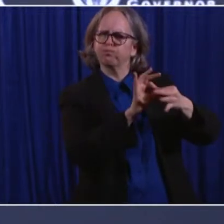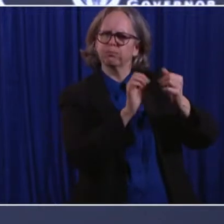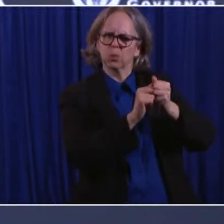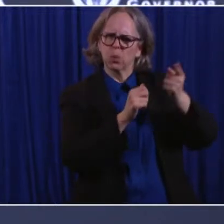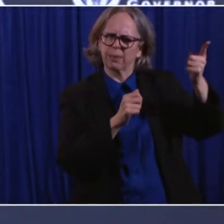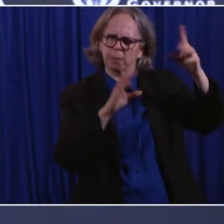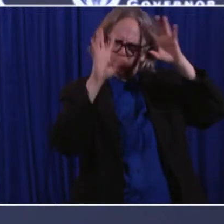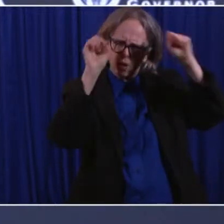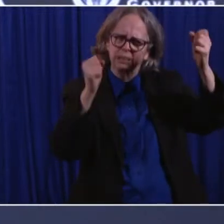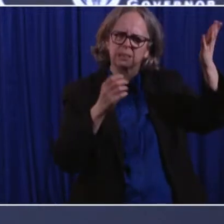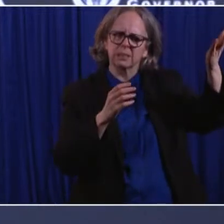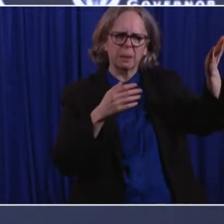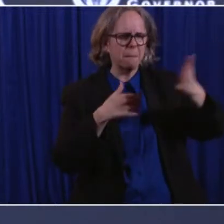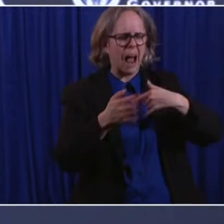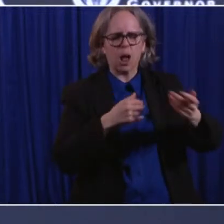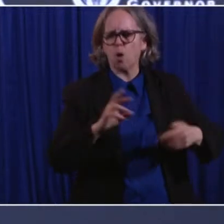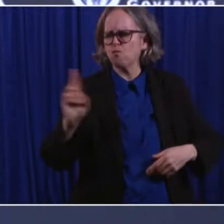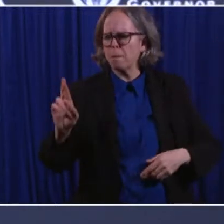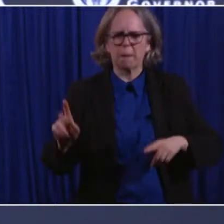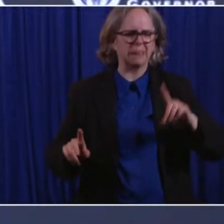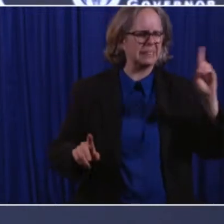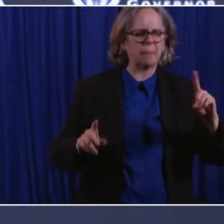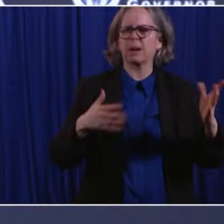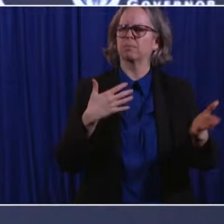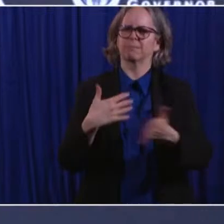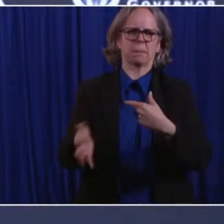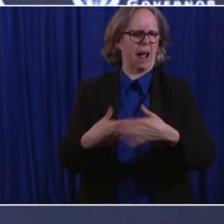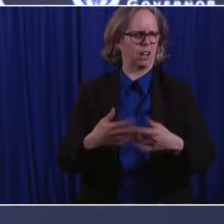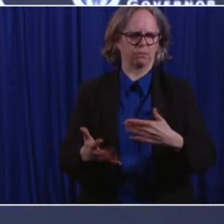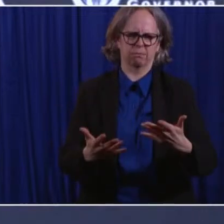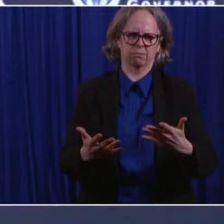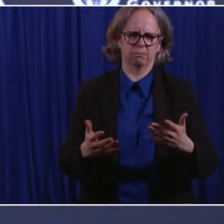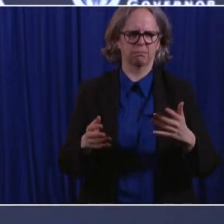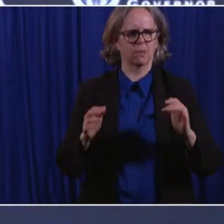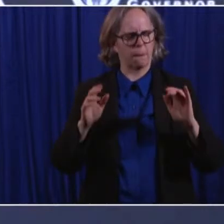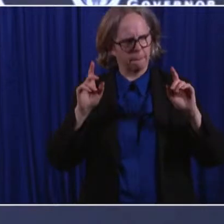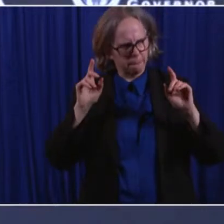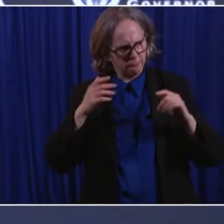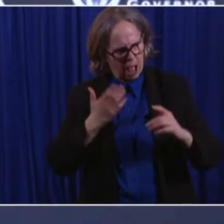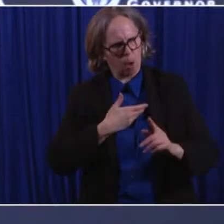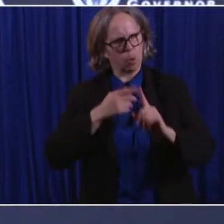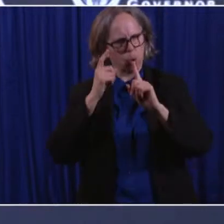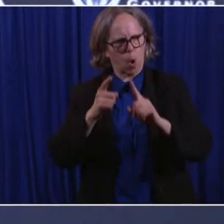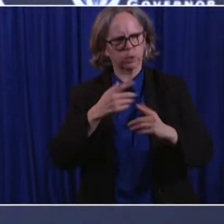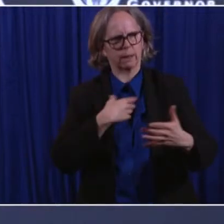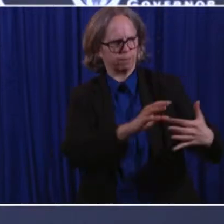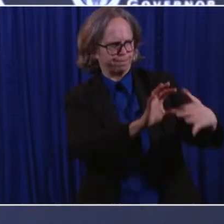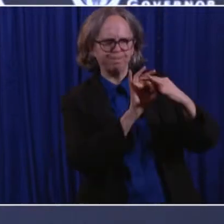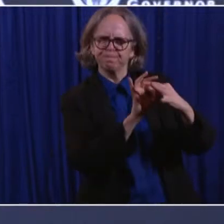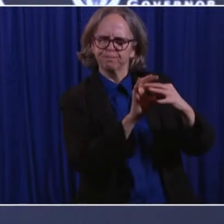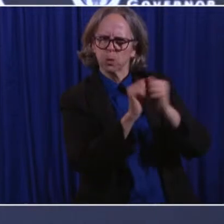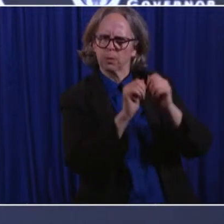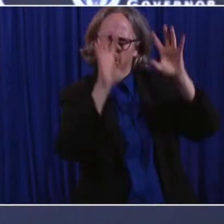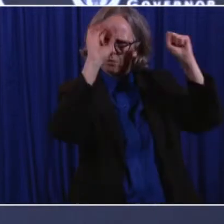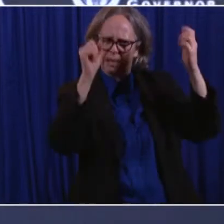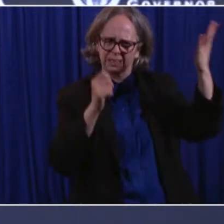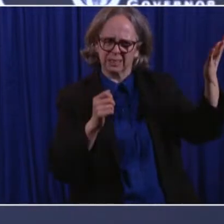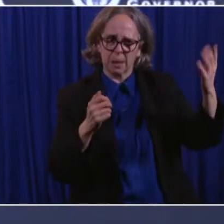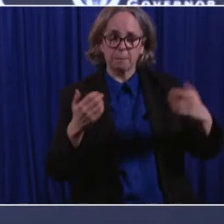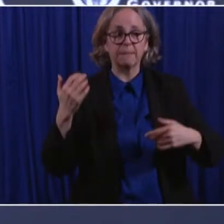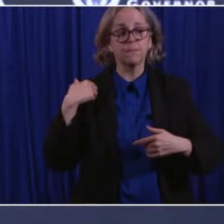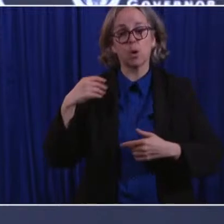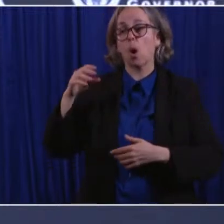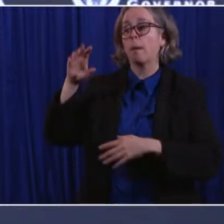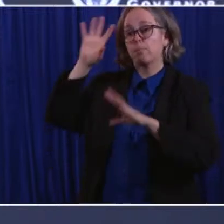whatever party. And I had a good relationship with President Trump. I have a good relationship with